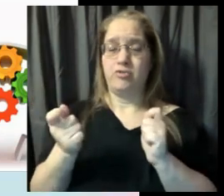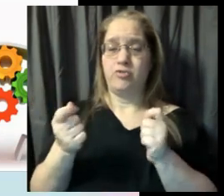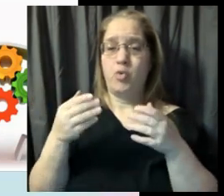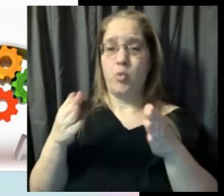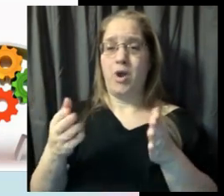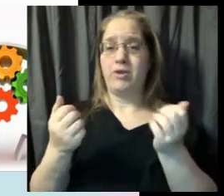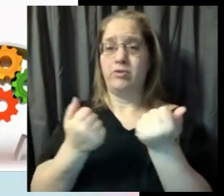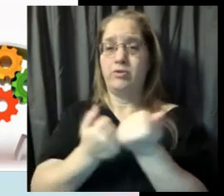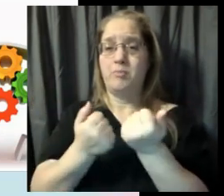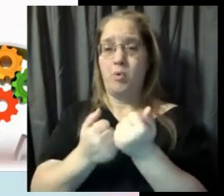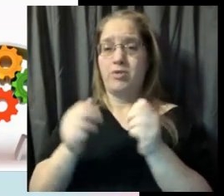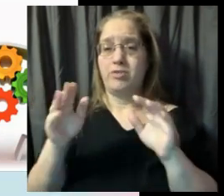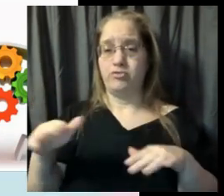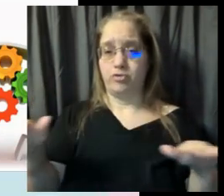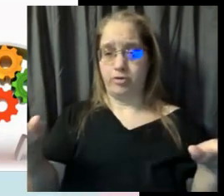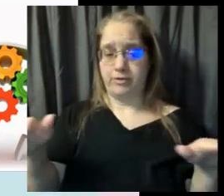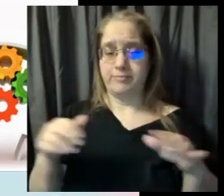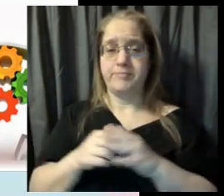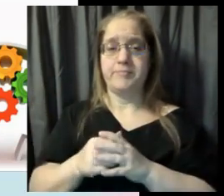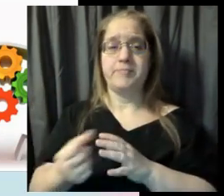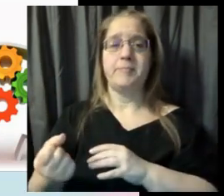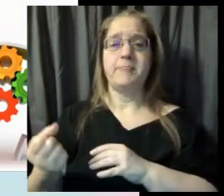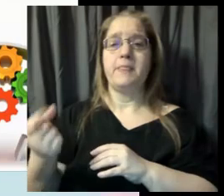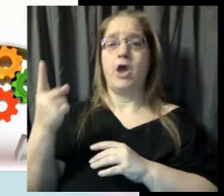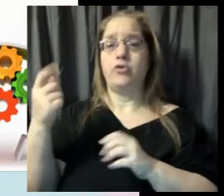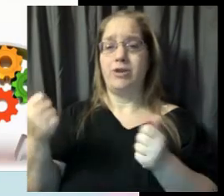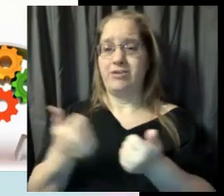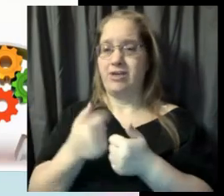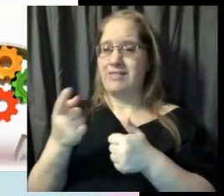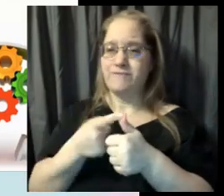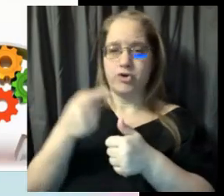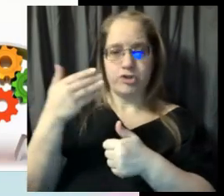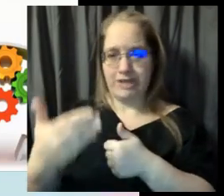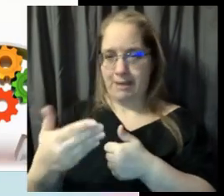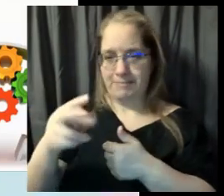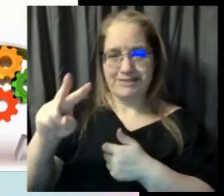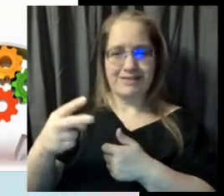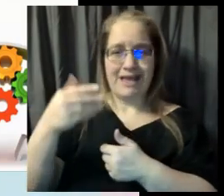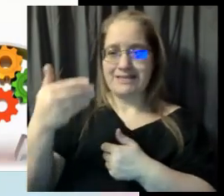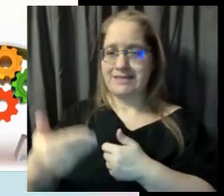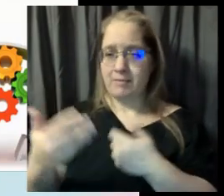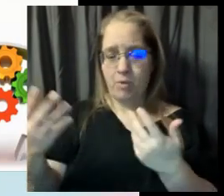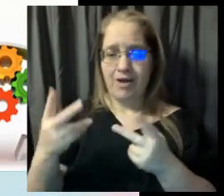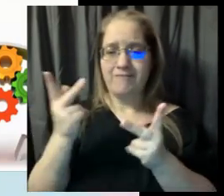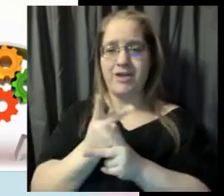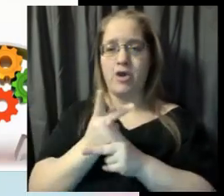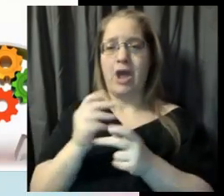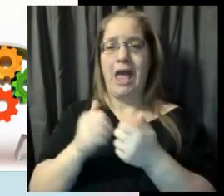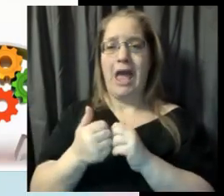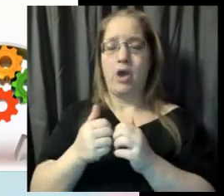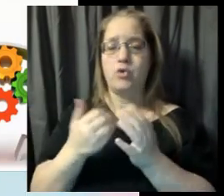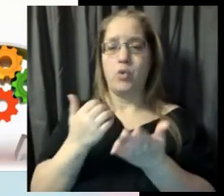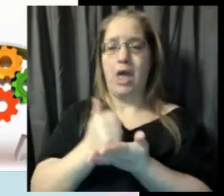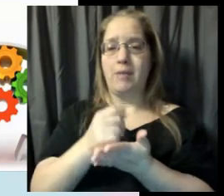support our children. So understanding the challenges is the first step, and the next step is figuring out how we can help them develop these